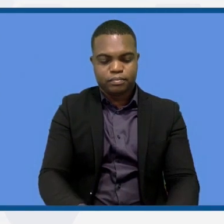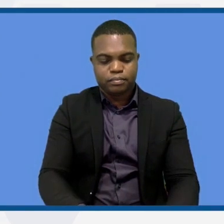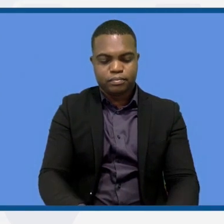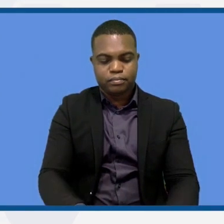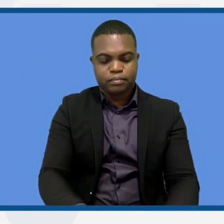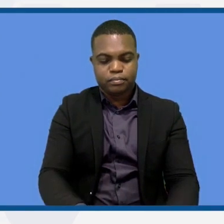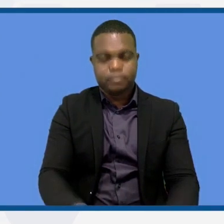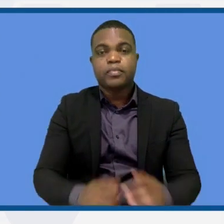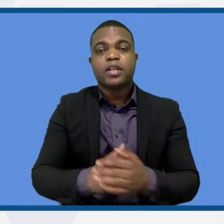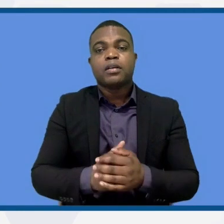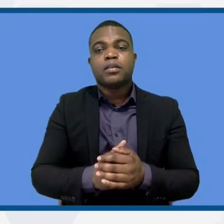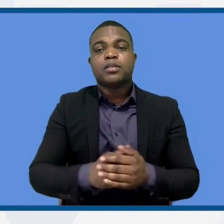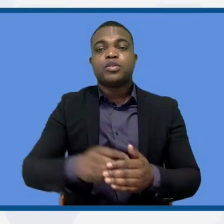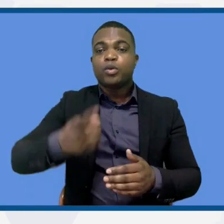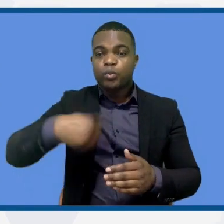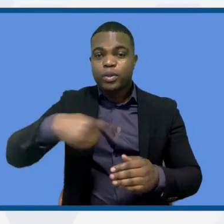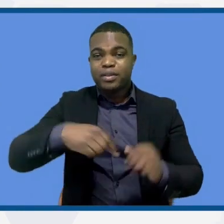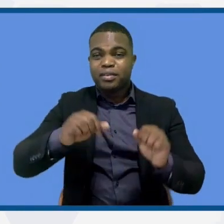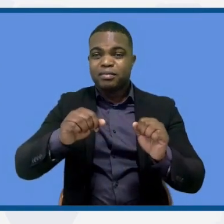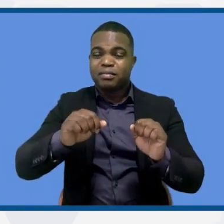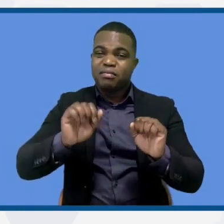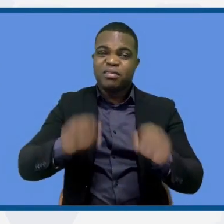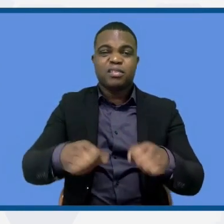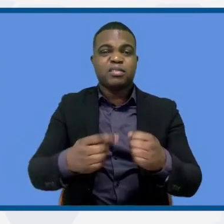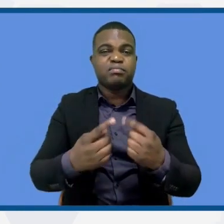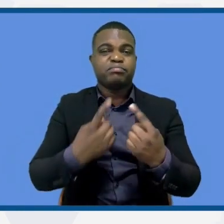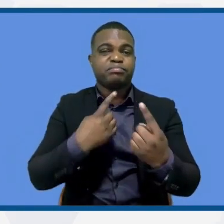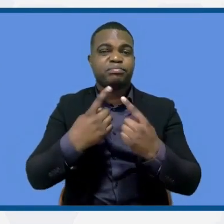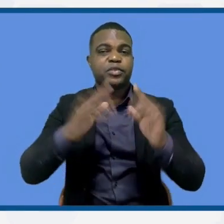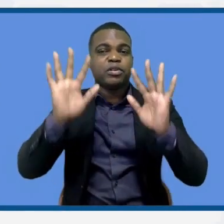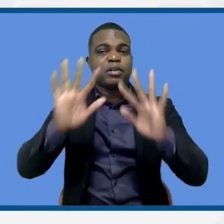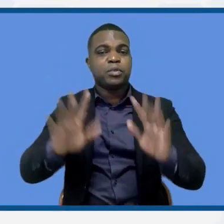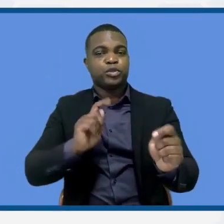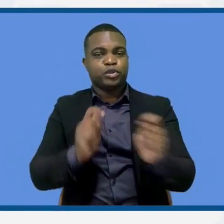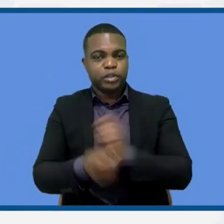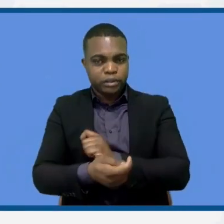that infrastructure is at the center of all ODS,